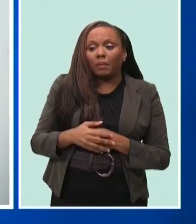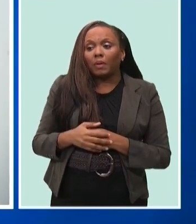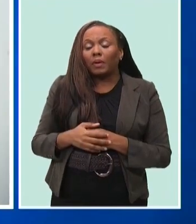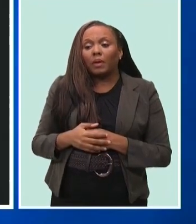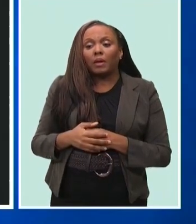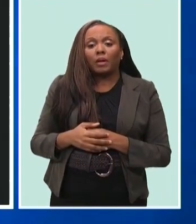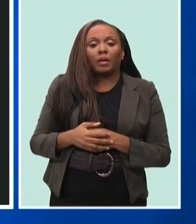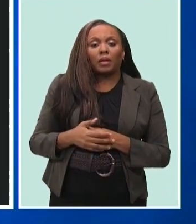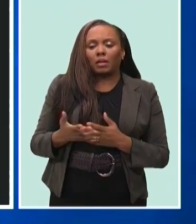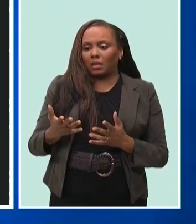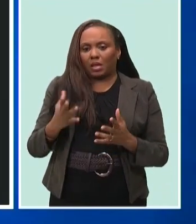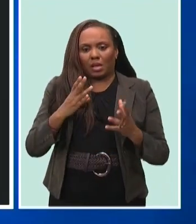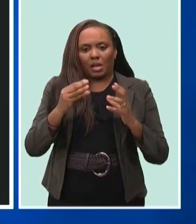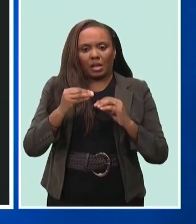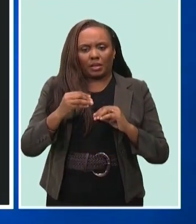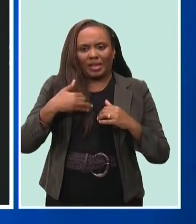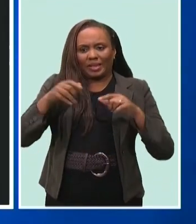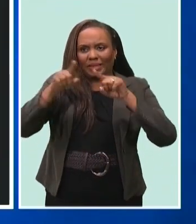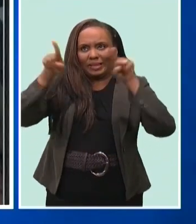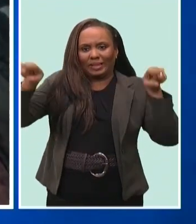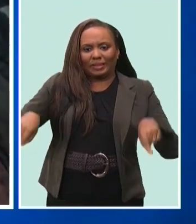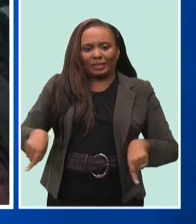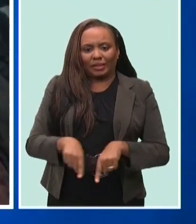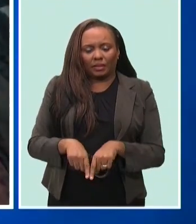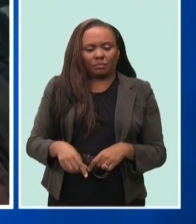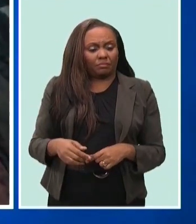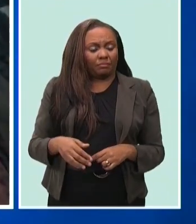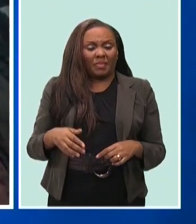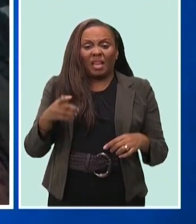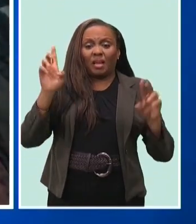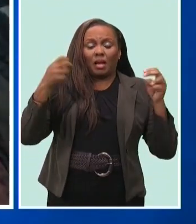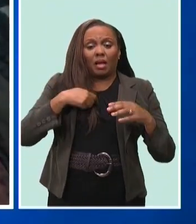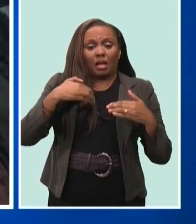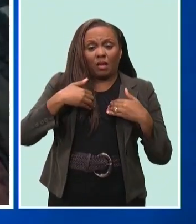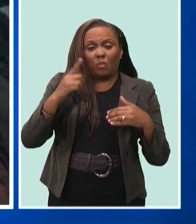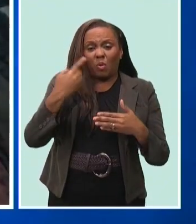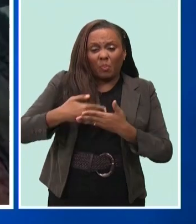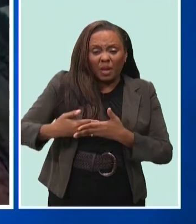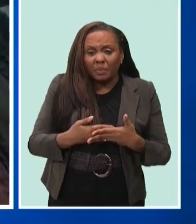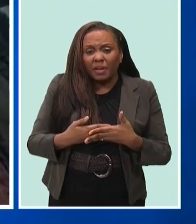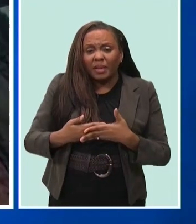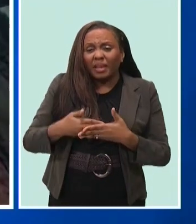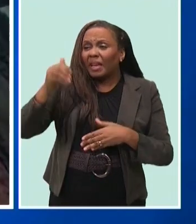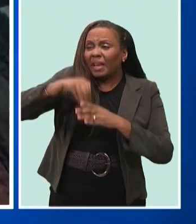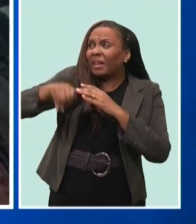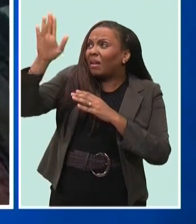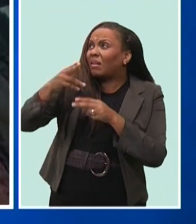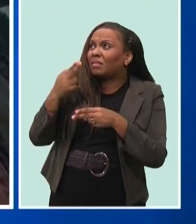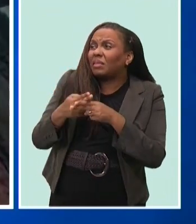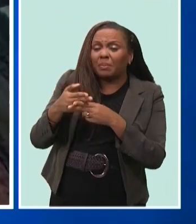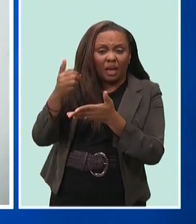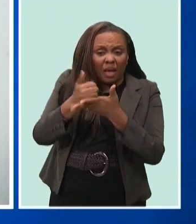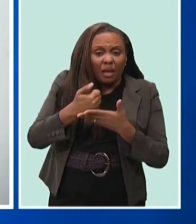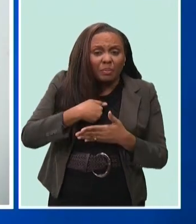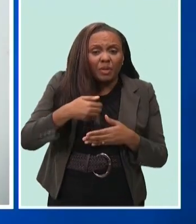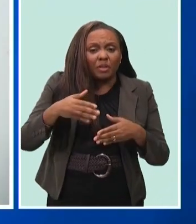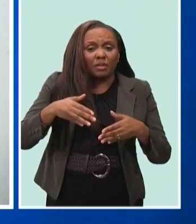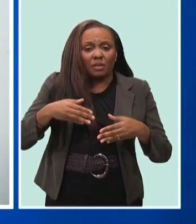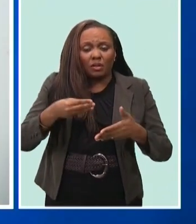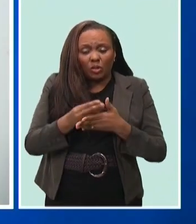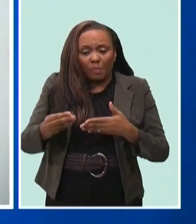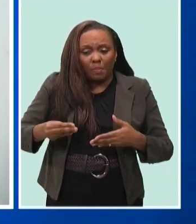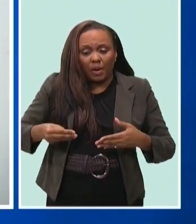dressed very well. Her sign reads, quote, "I have one baby. Please, in the name of God, help me to buy baby stuff and diapers." She then